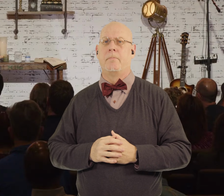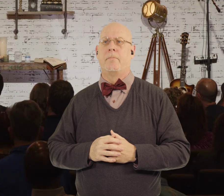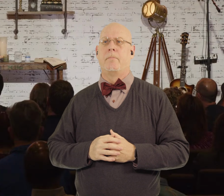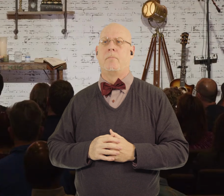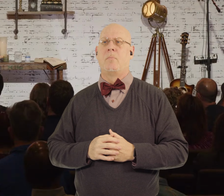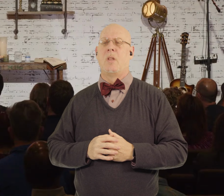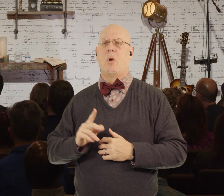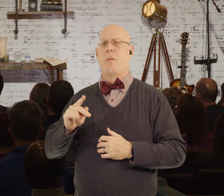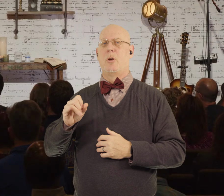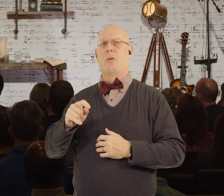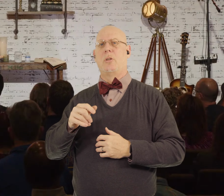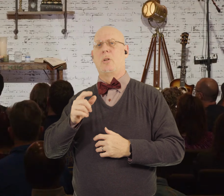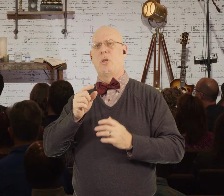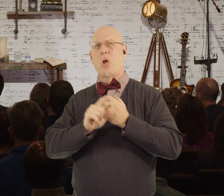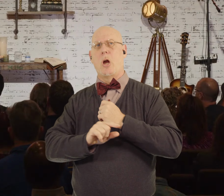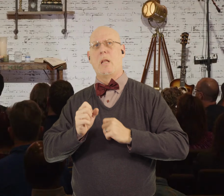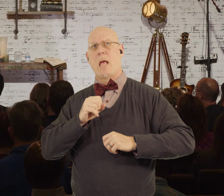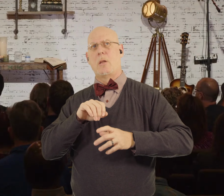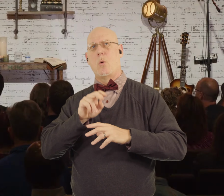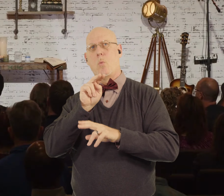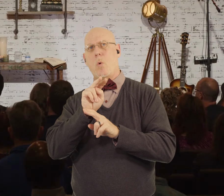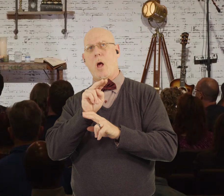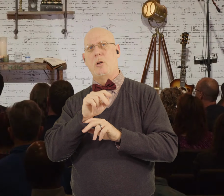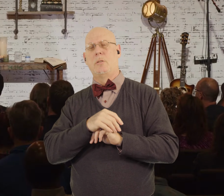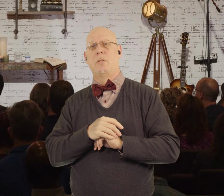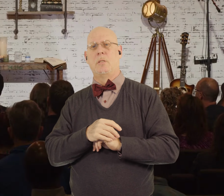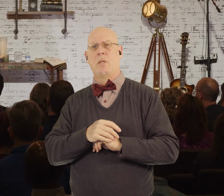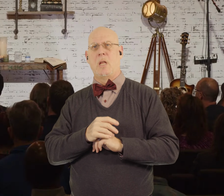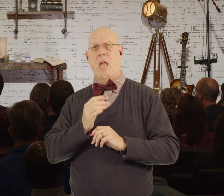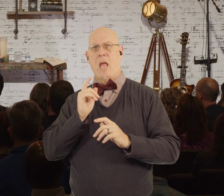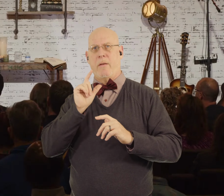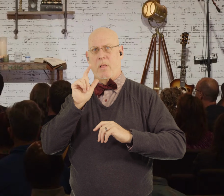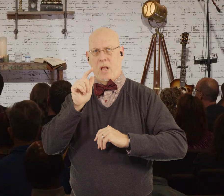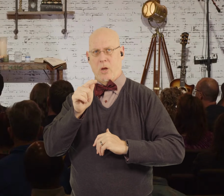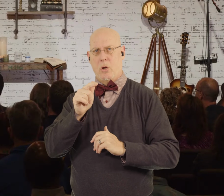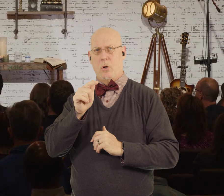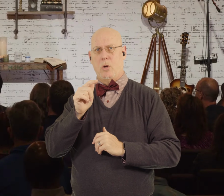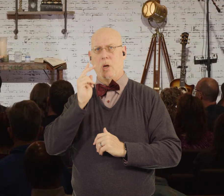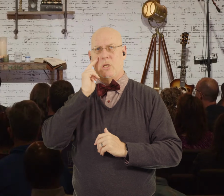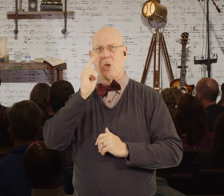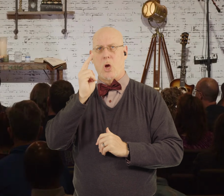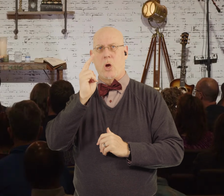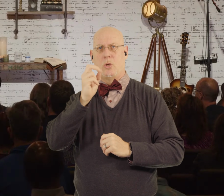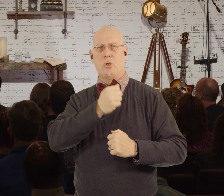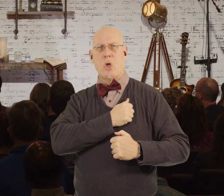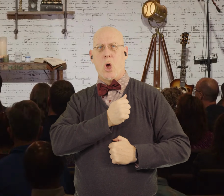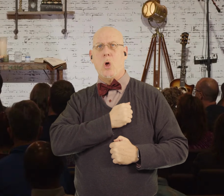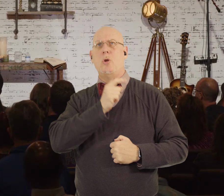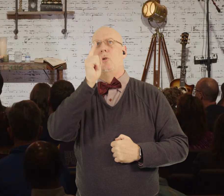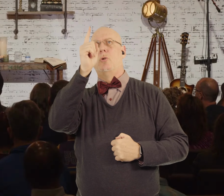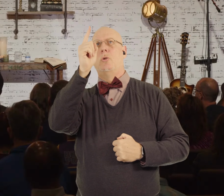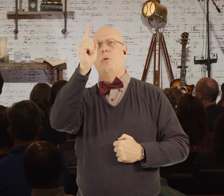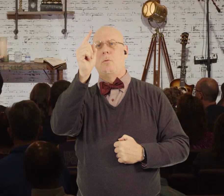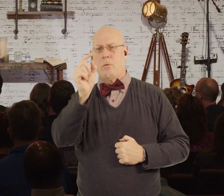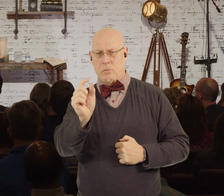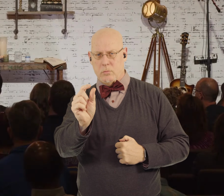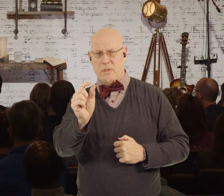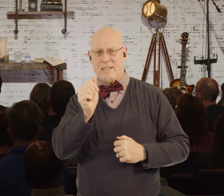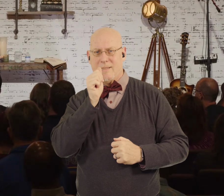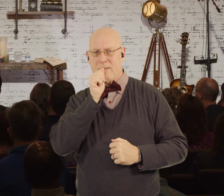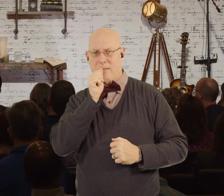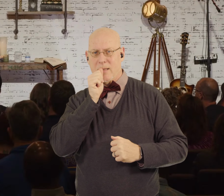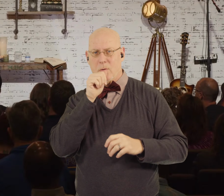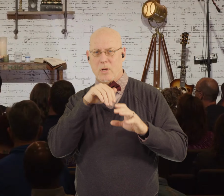below. And so one of the Persian guards on the outside was watching, and he saw, after a few moments, this soldier of